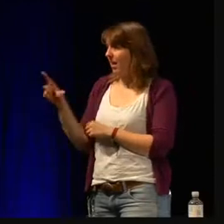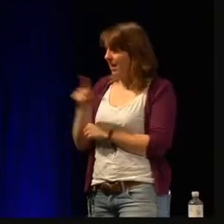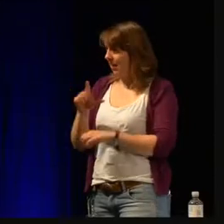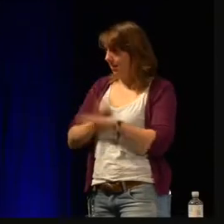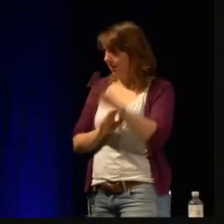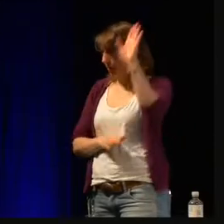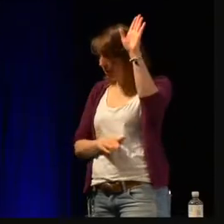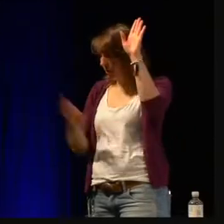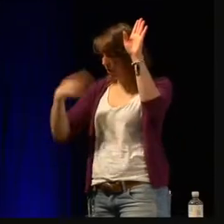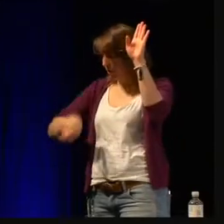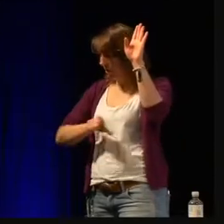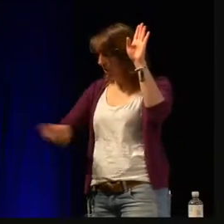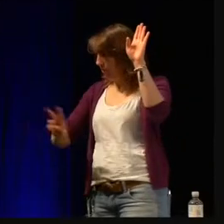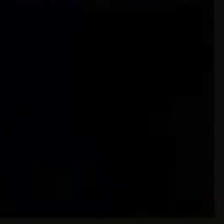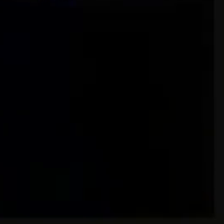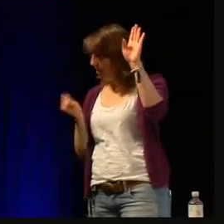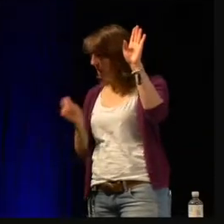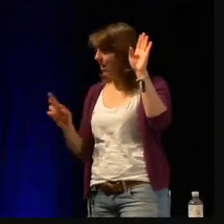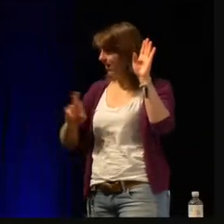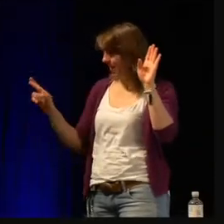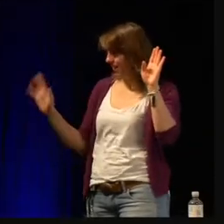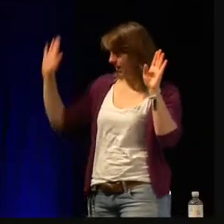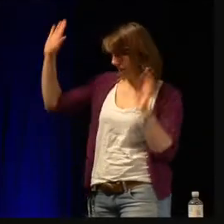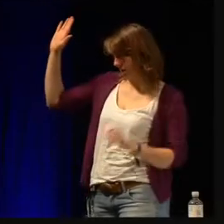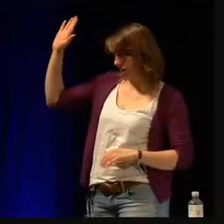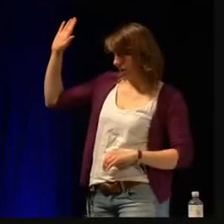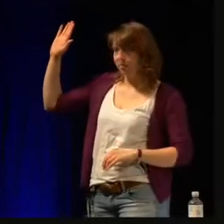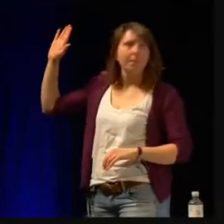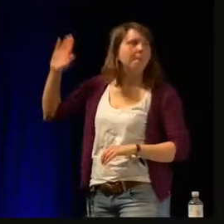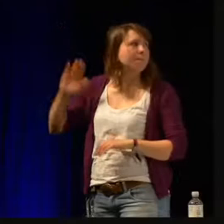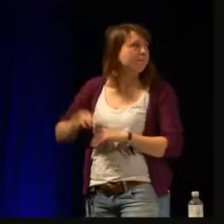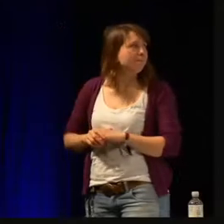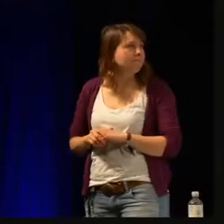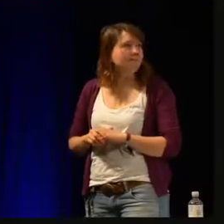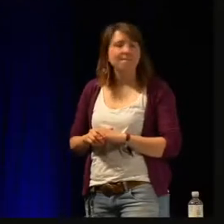One row consists of pictures of criminals and one of legally